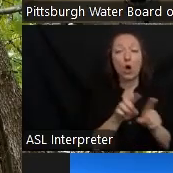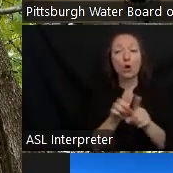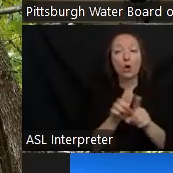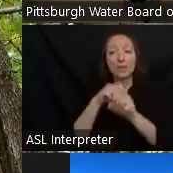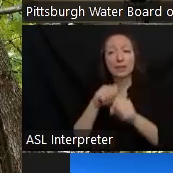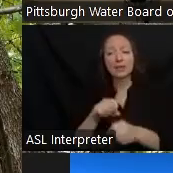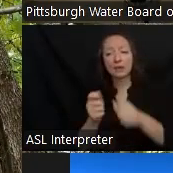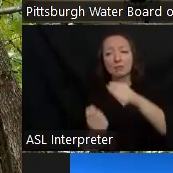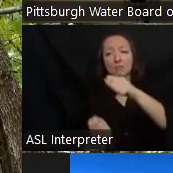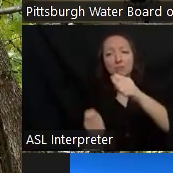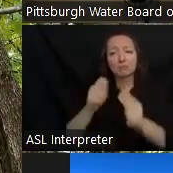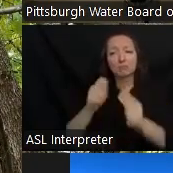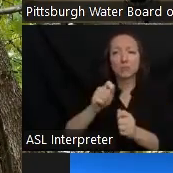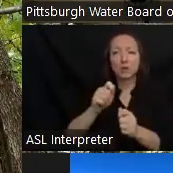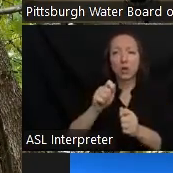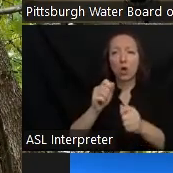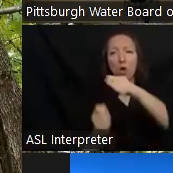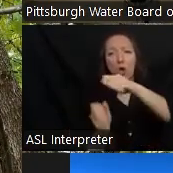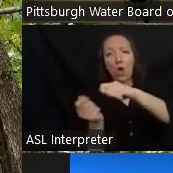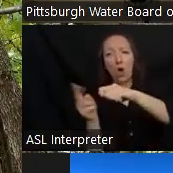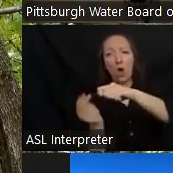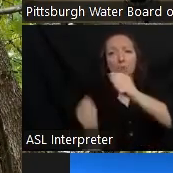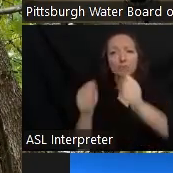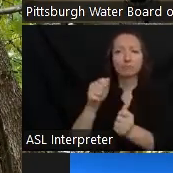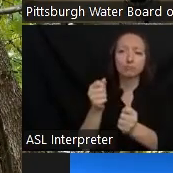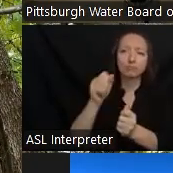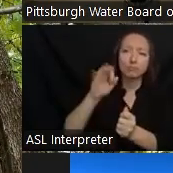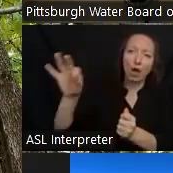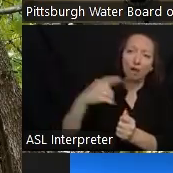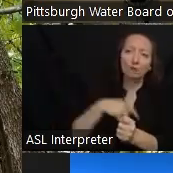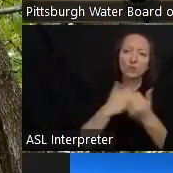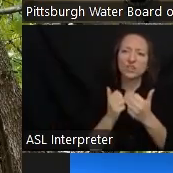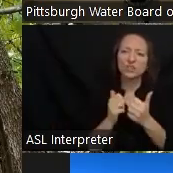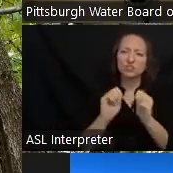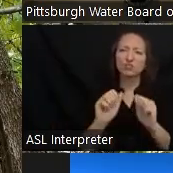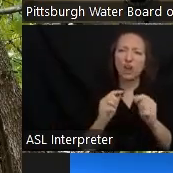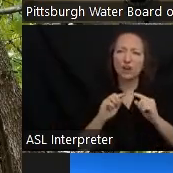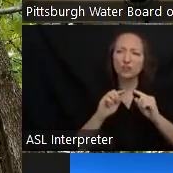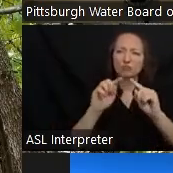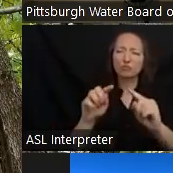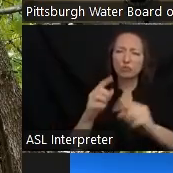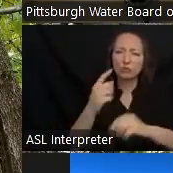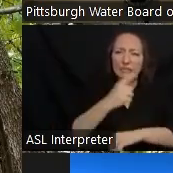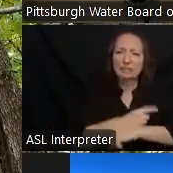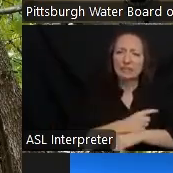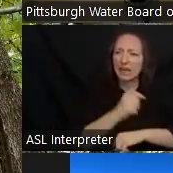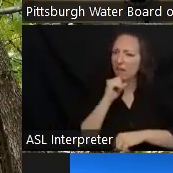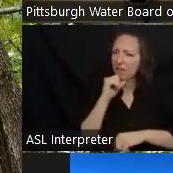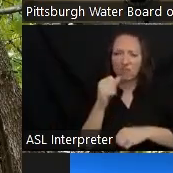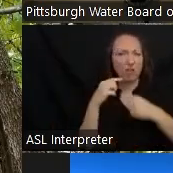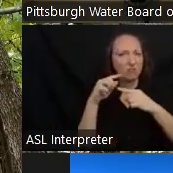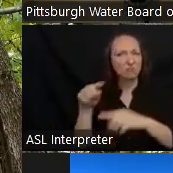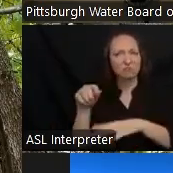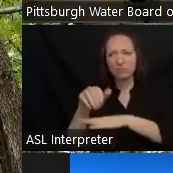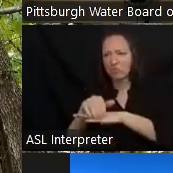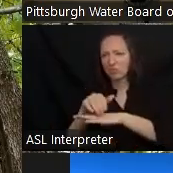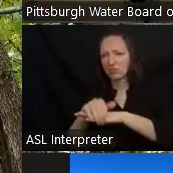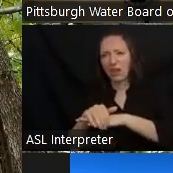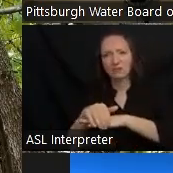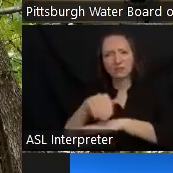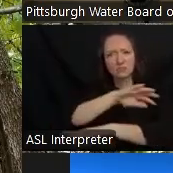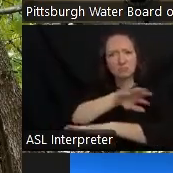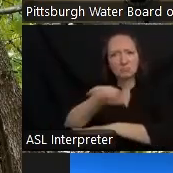to do this automatic flushing during daylight hours so that they're not turning on and off in the evenings or nights or something like that, especially if they're in a residential